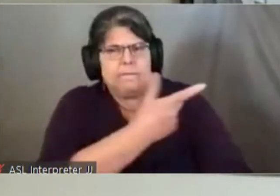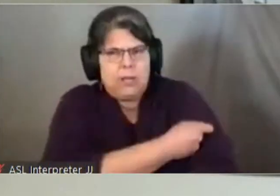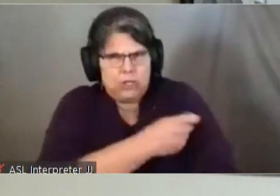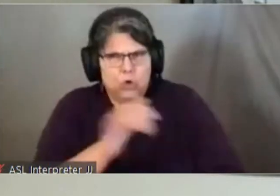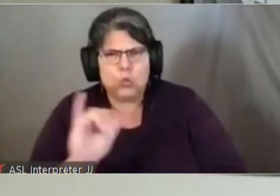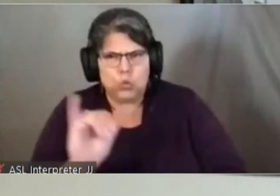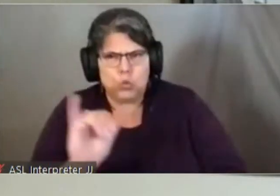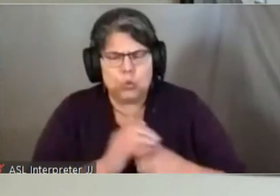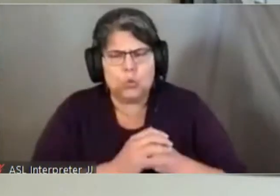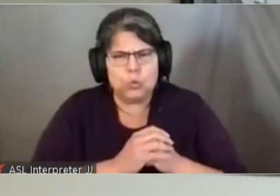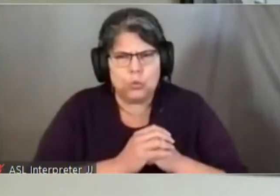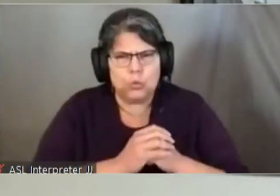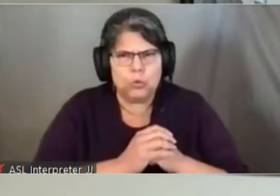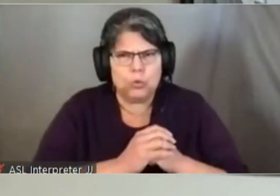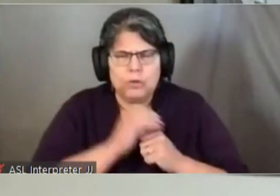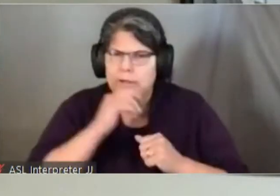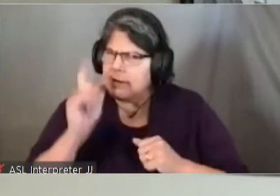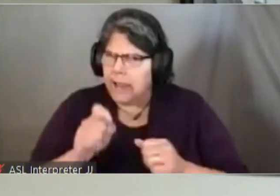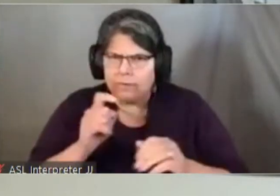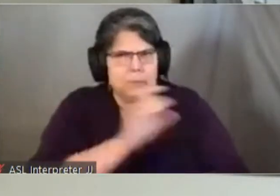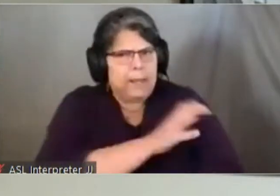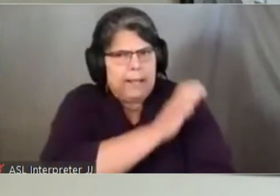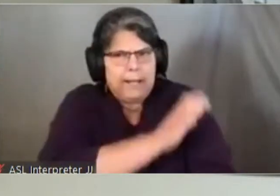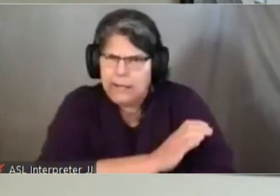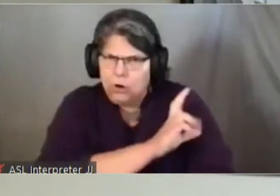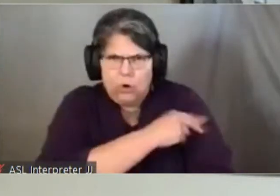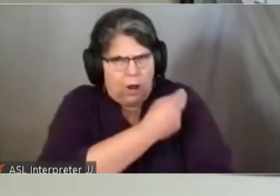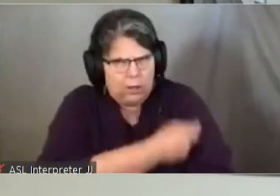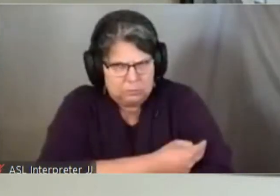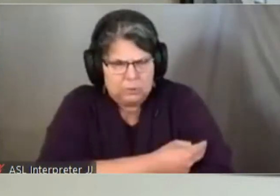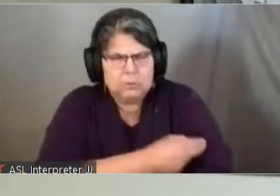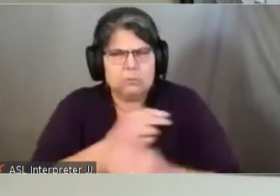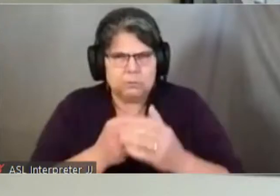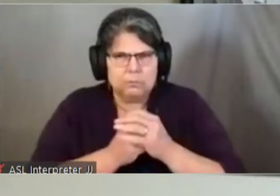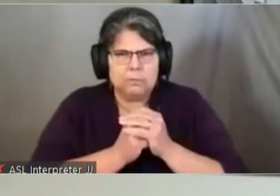I'm going to move on to